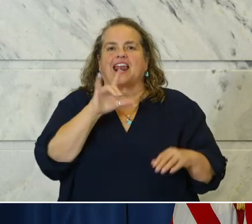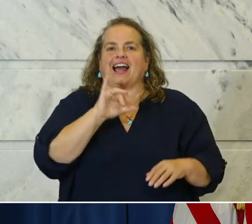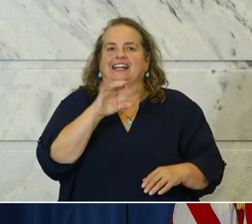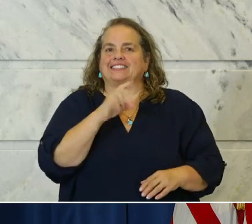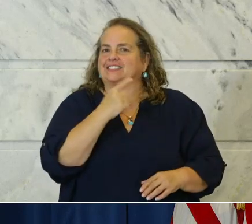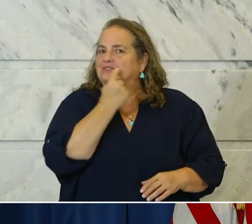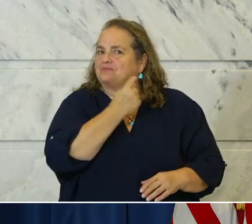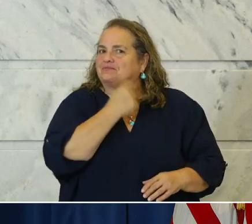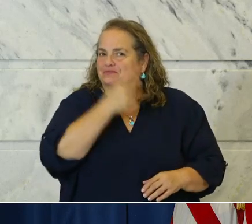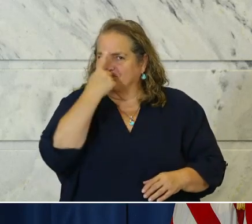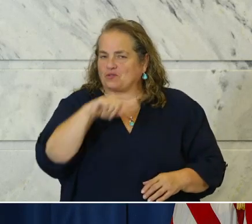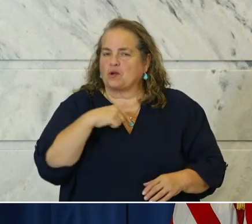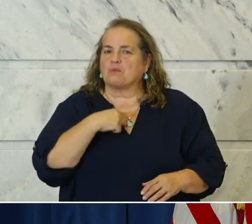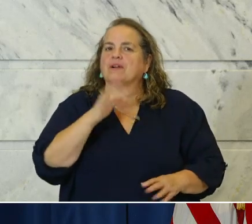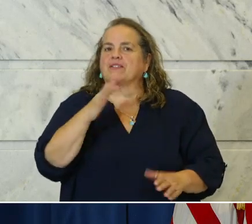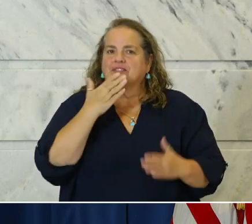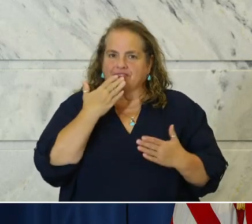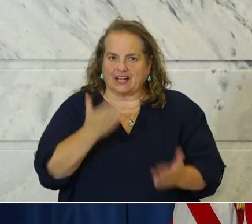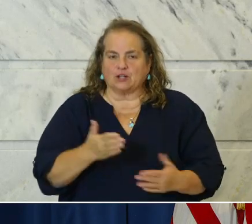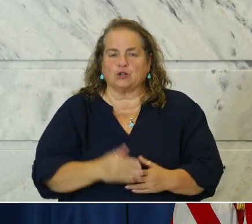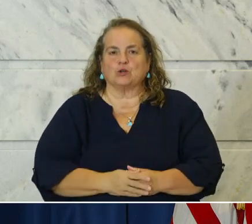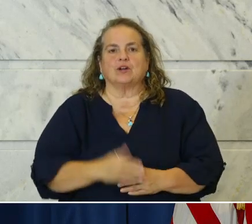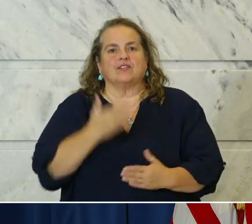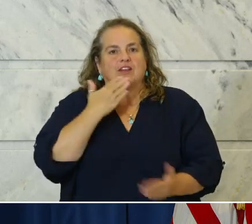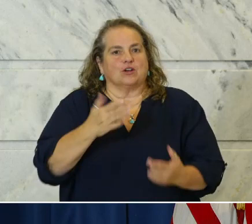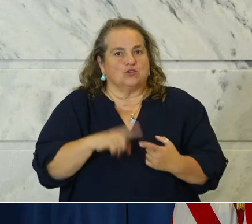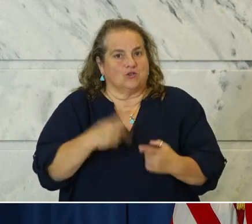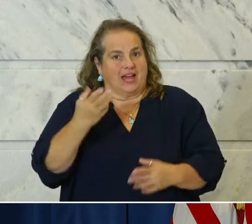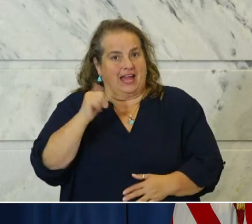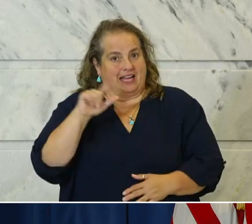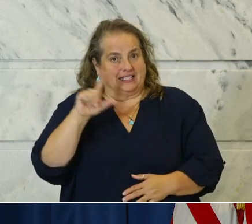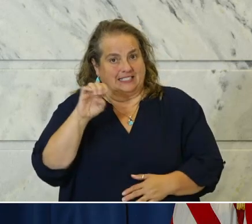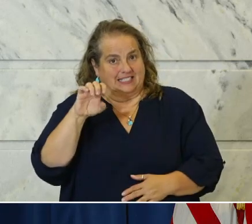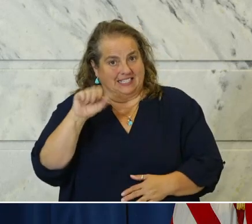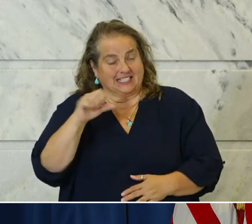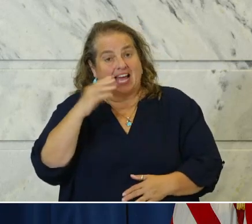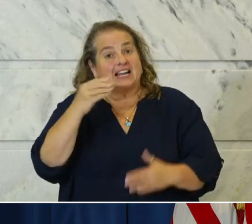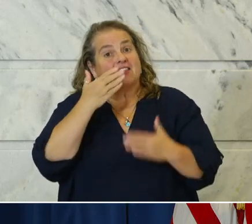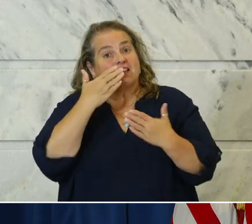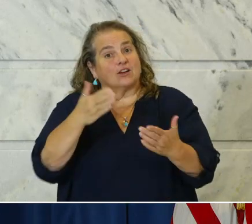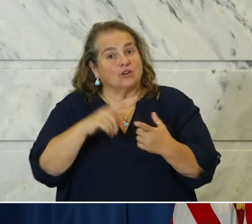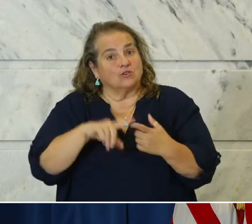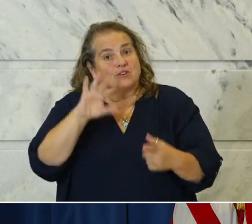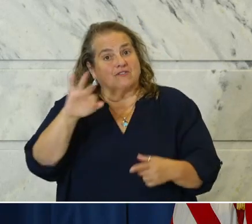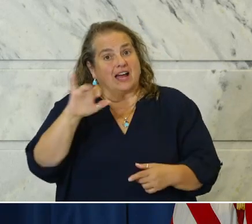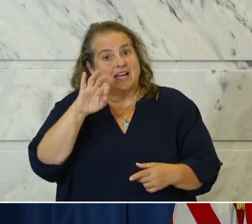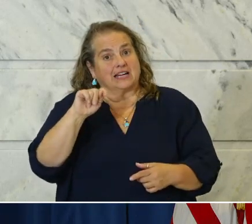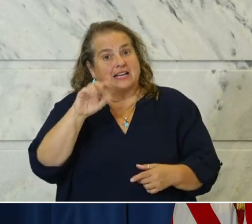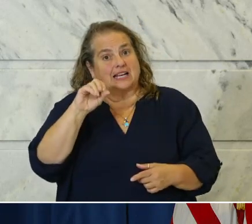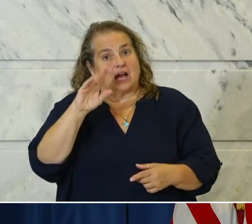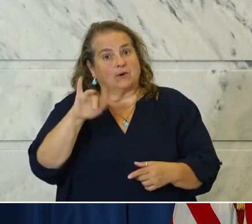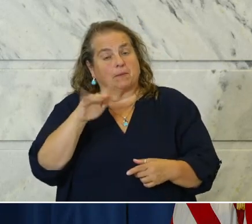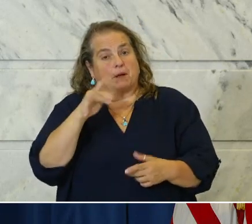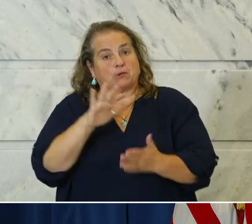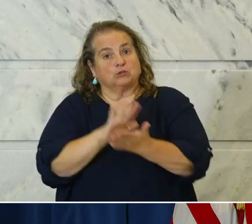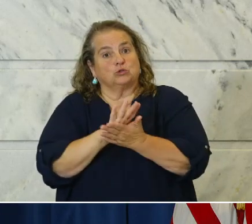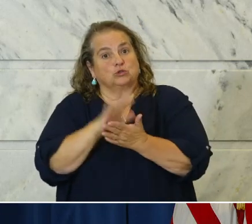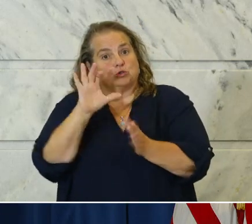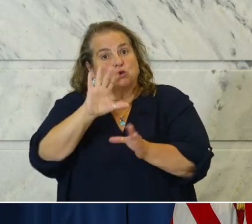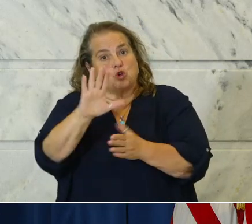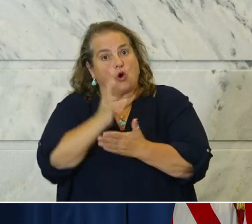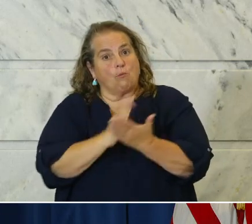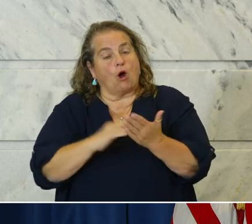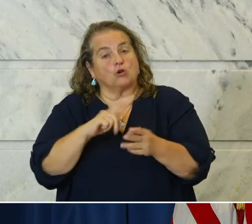me. Thank you to the Hayes. Thank you to Fayette County Public Schools for doing your part to keep people